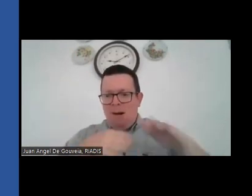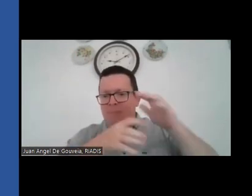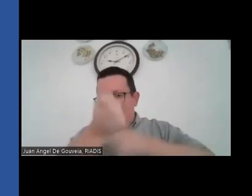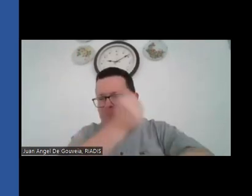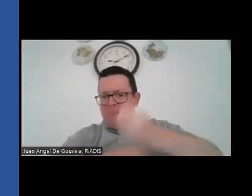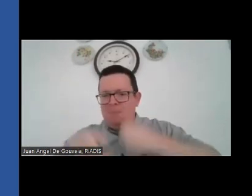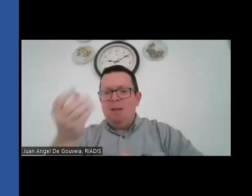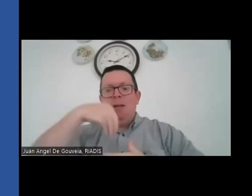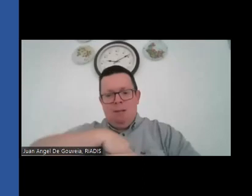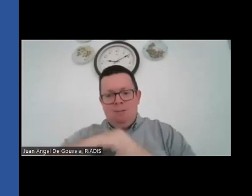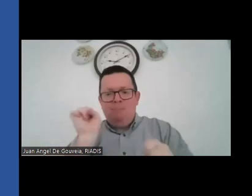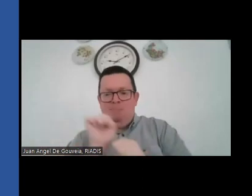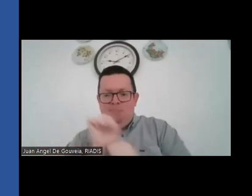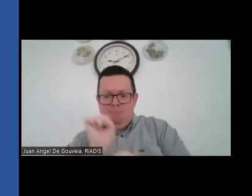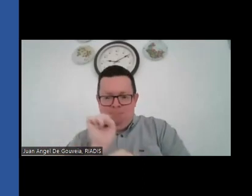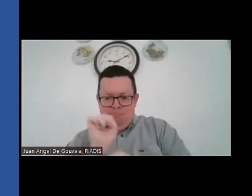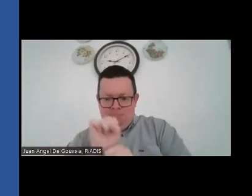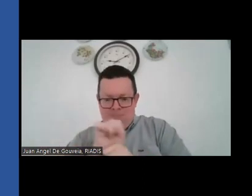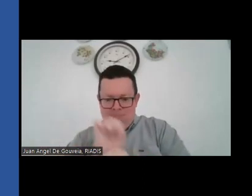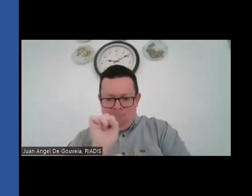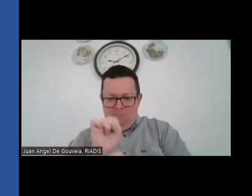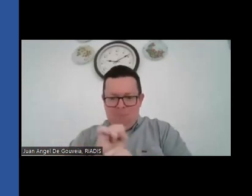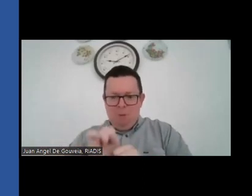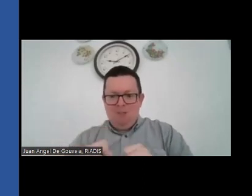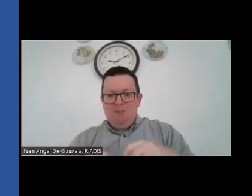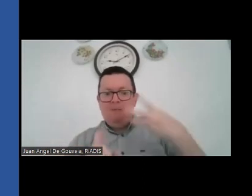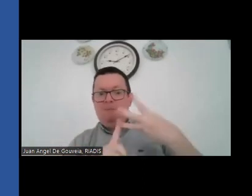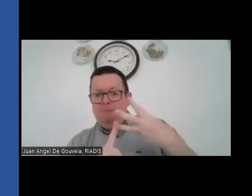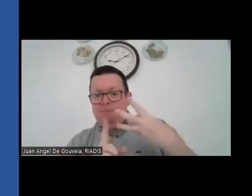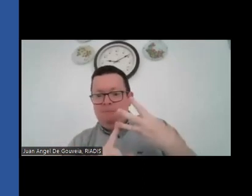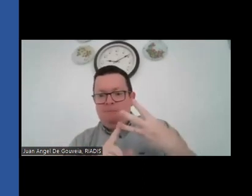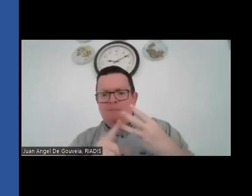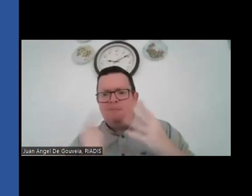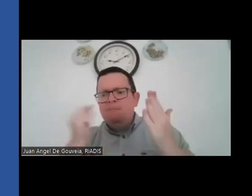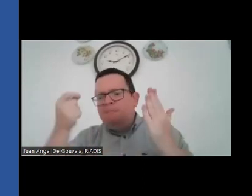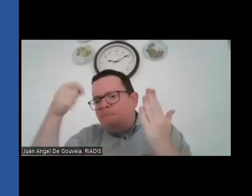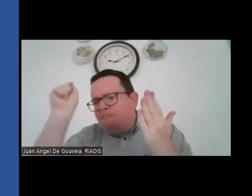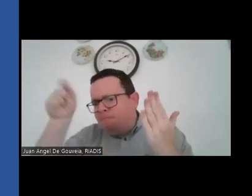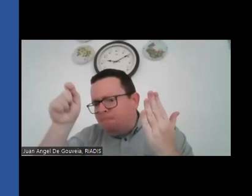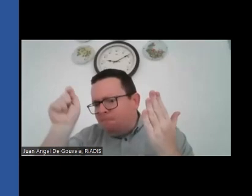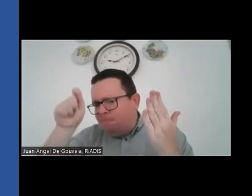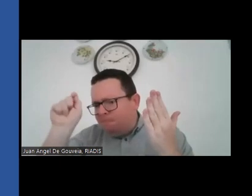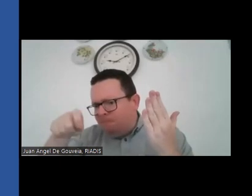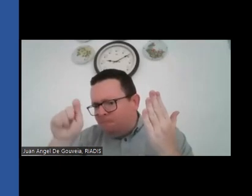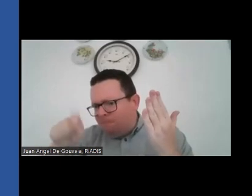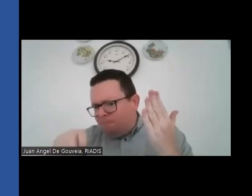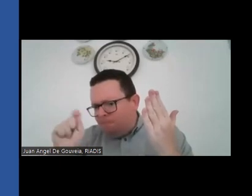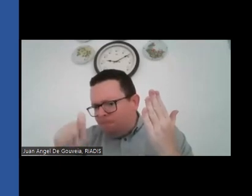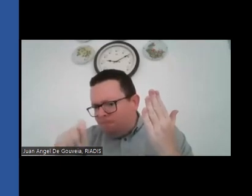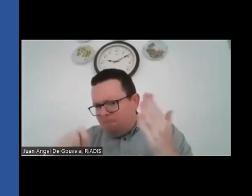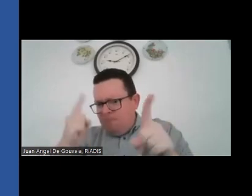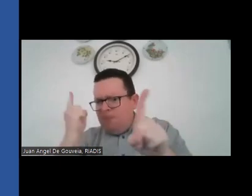Now, what is the third phase? The phase of verification, in which actions are established